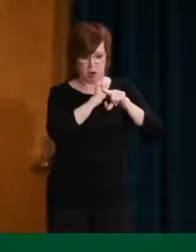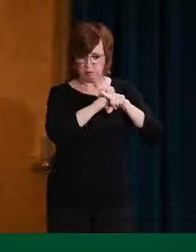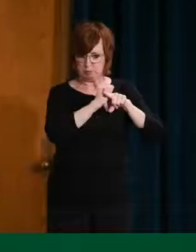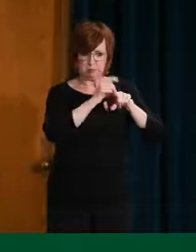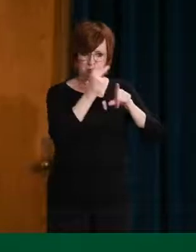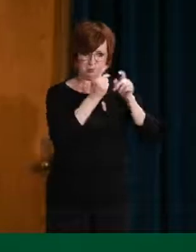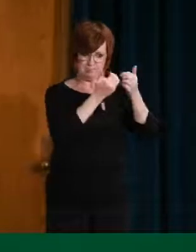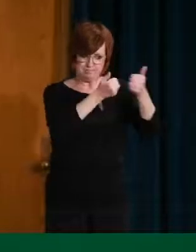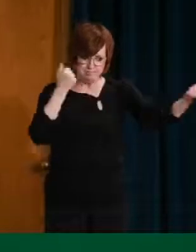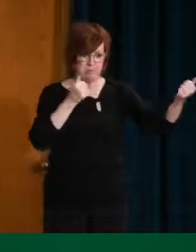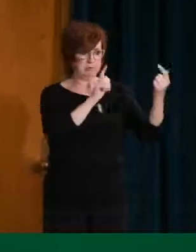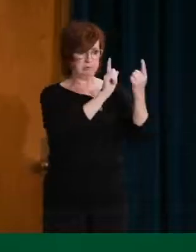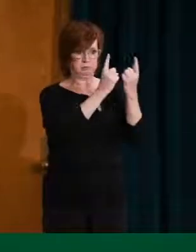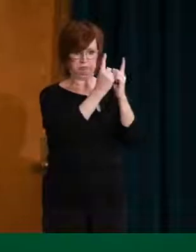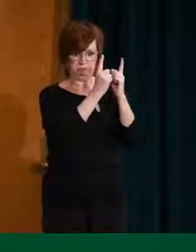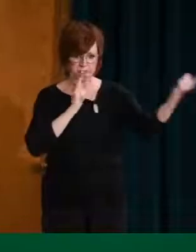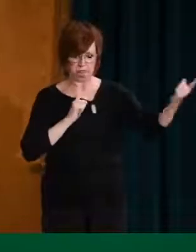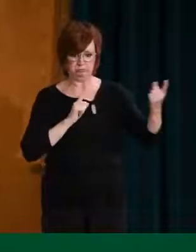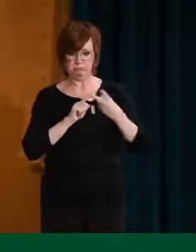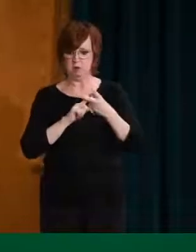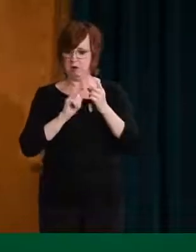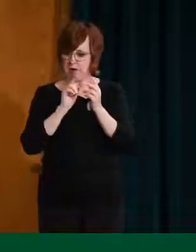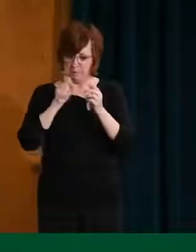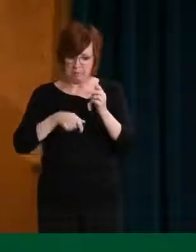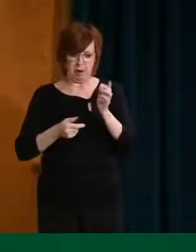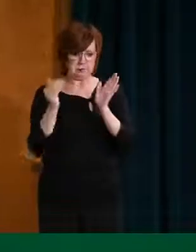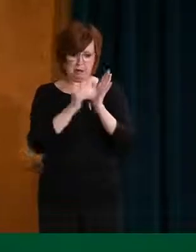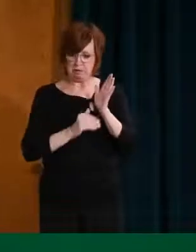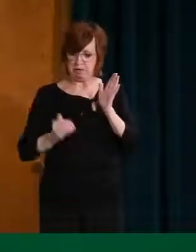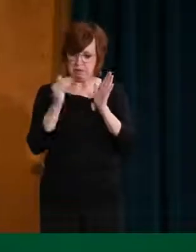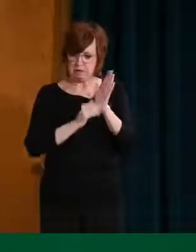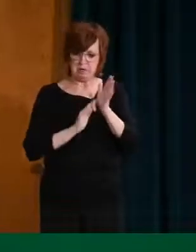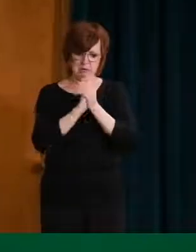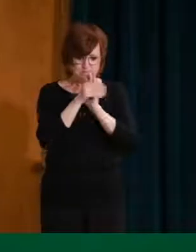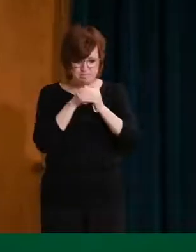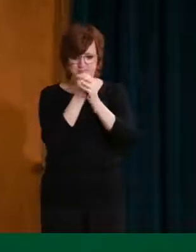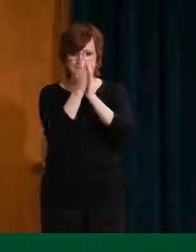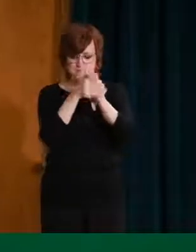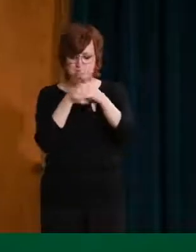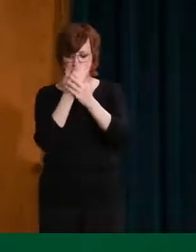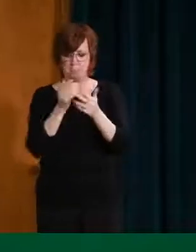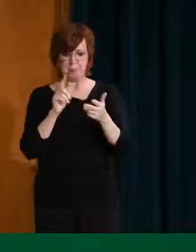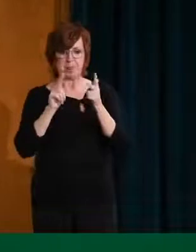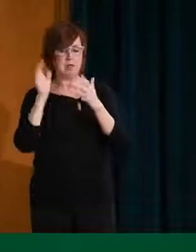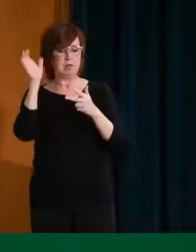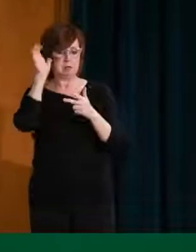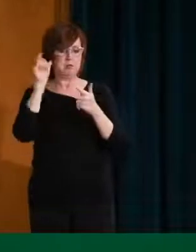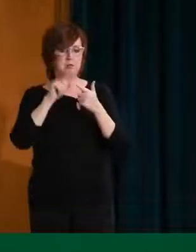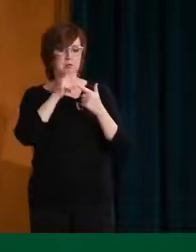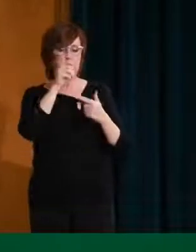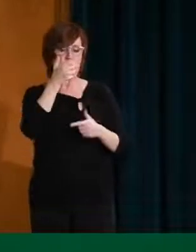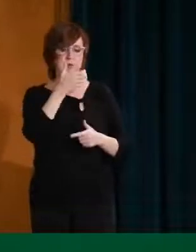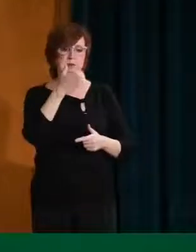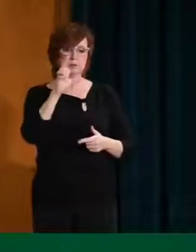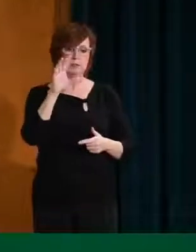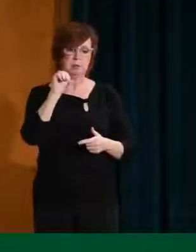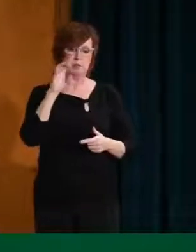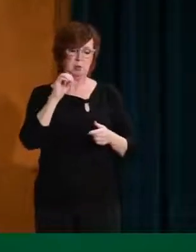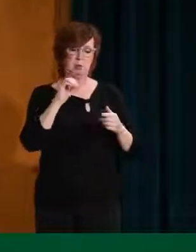washing our hands and to keep listening to the sound advice of Dr. Shahab, Saskatchewan's Chief Medical Health